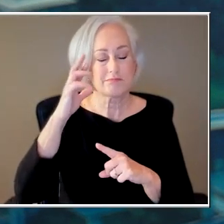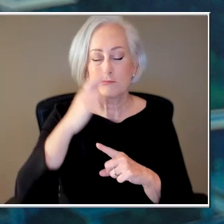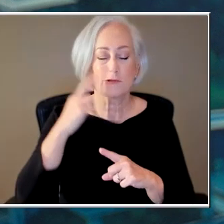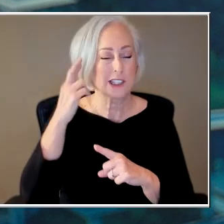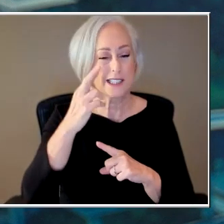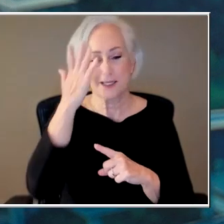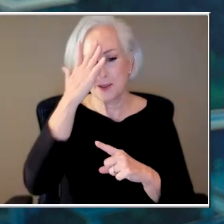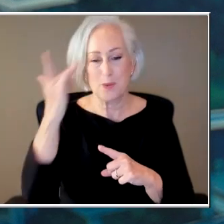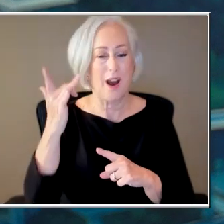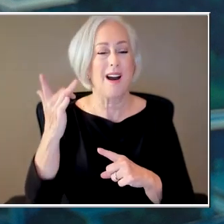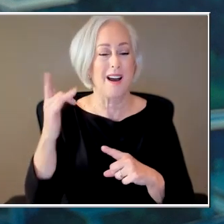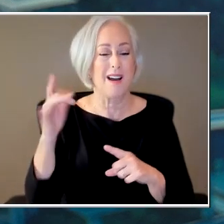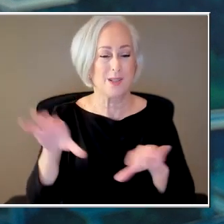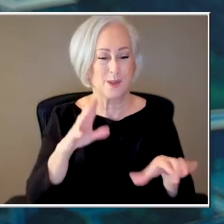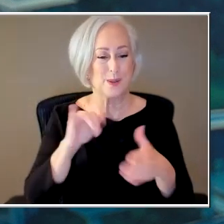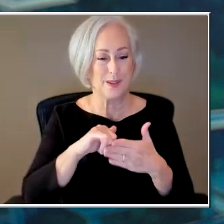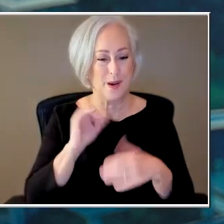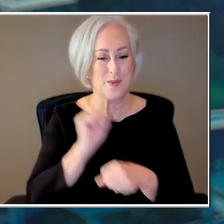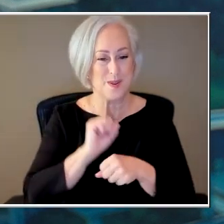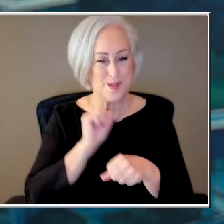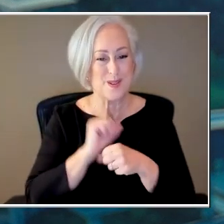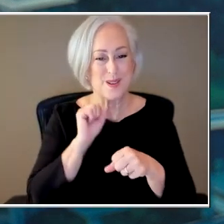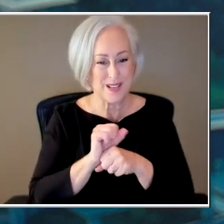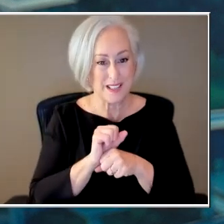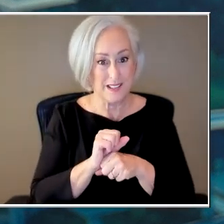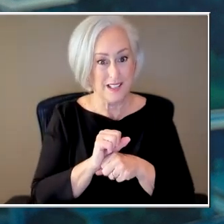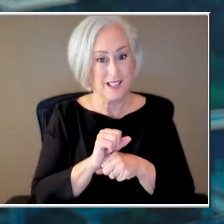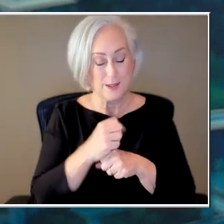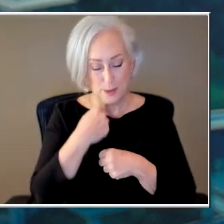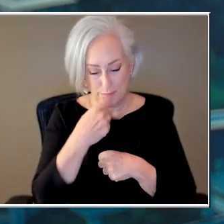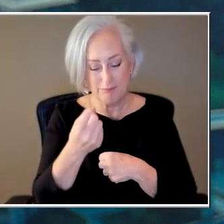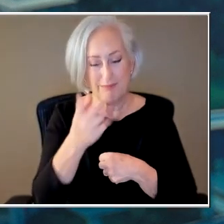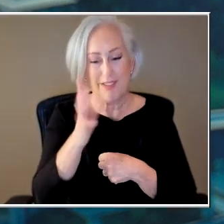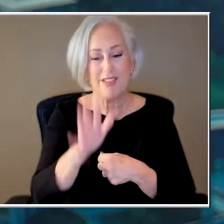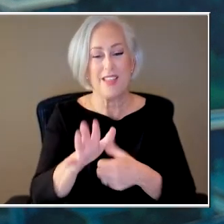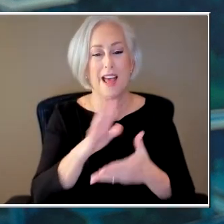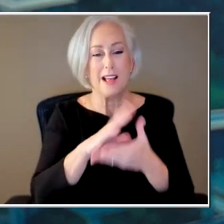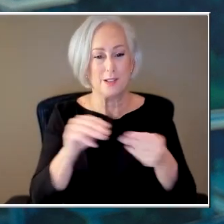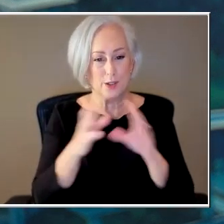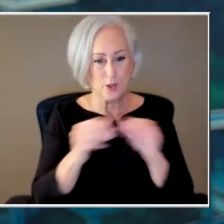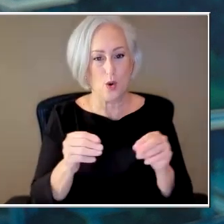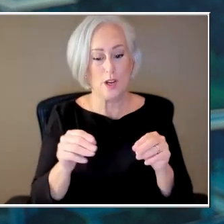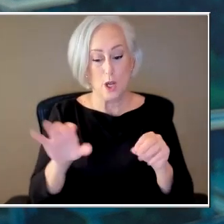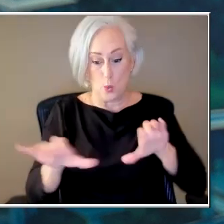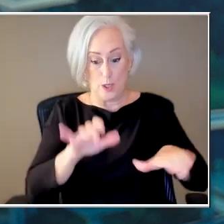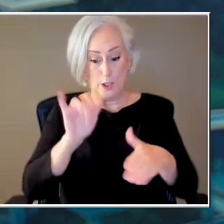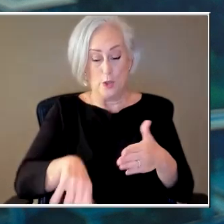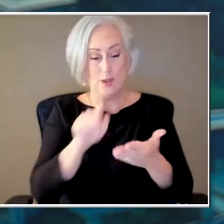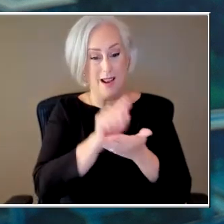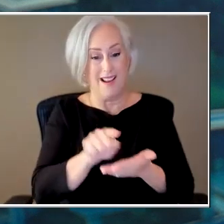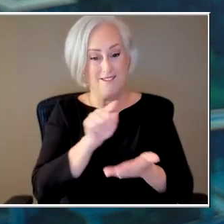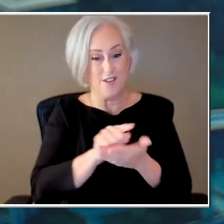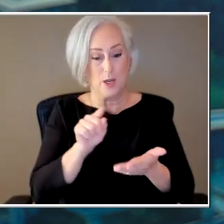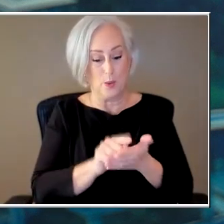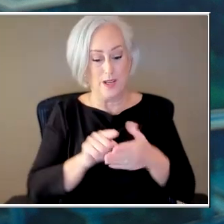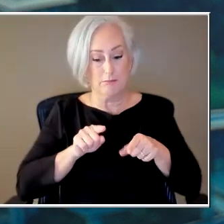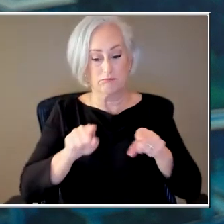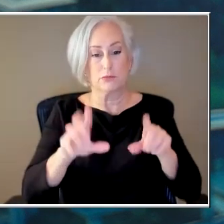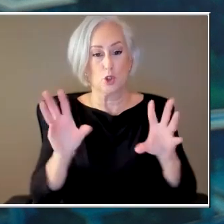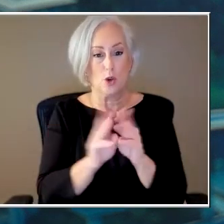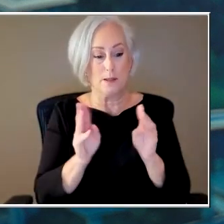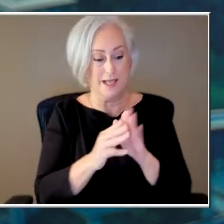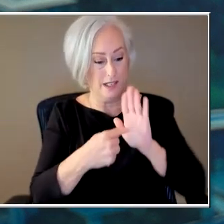it's fantastic. And telling these stories, and we do this with our team on a weekly basis at meetings. We show